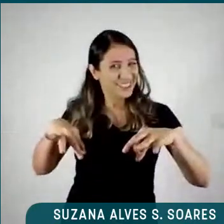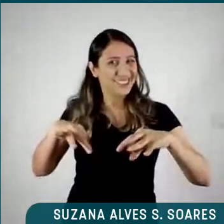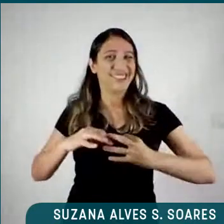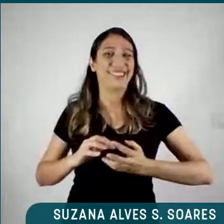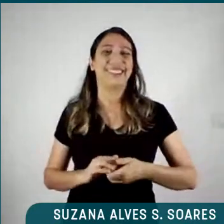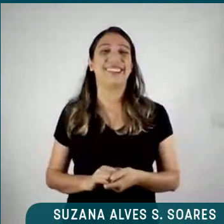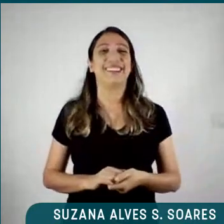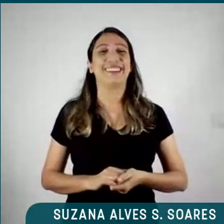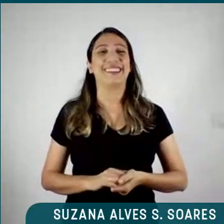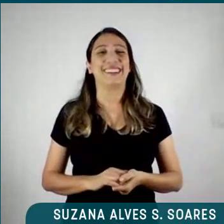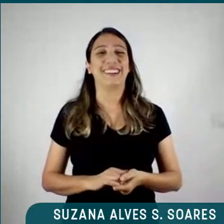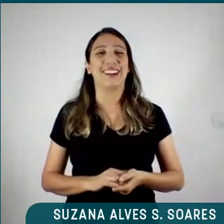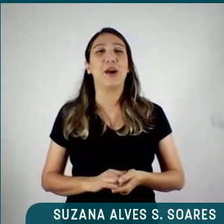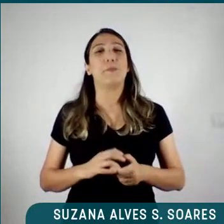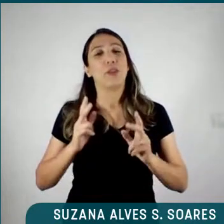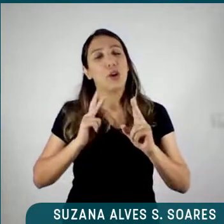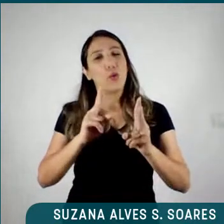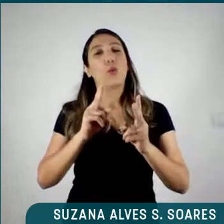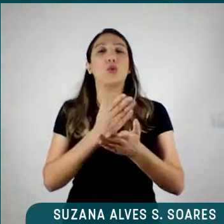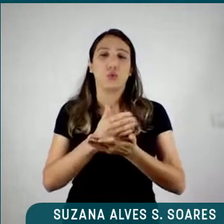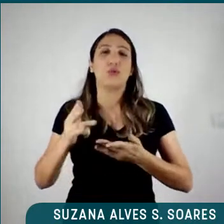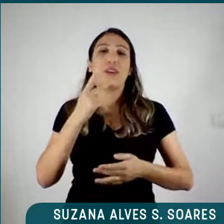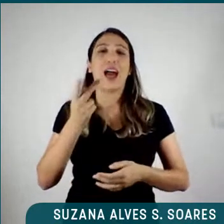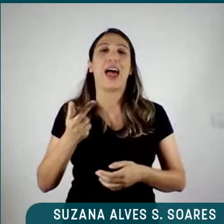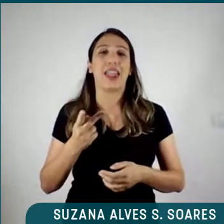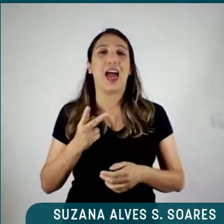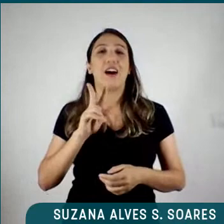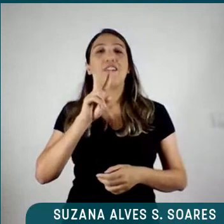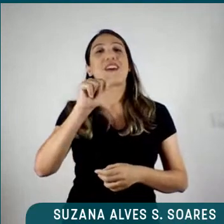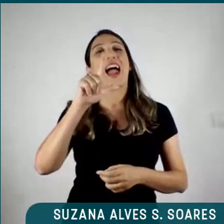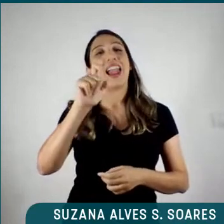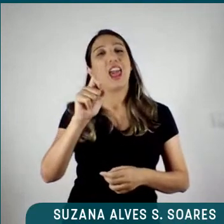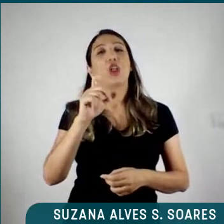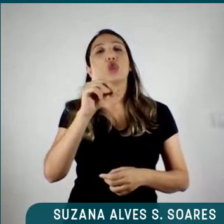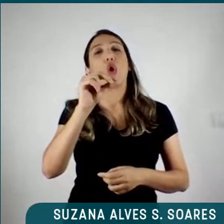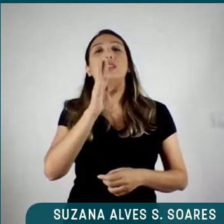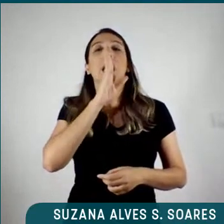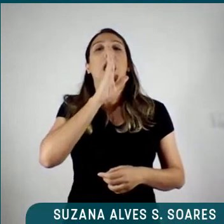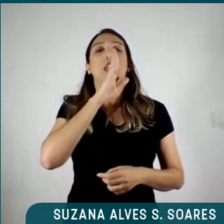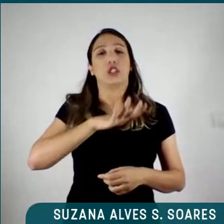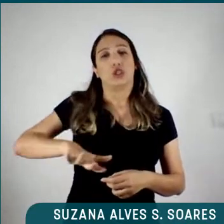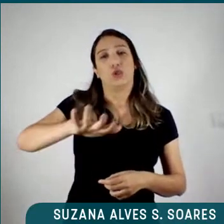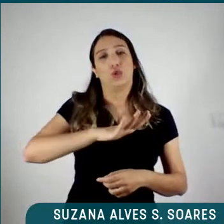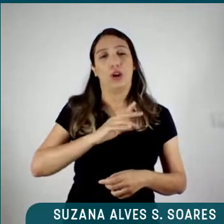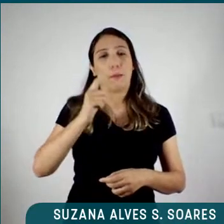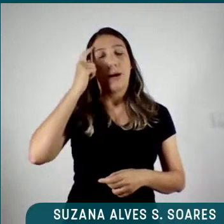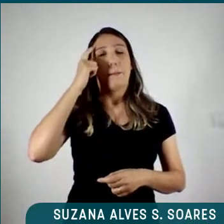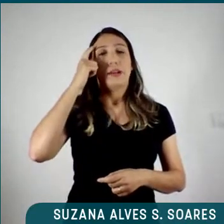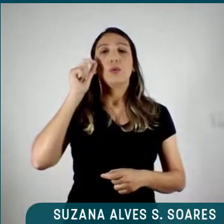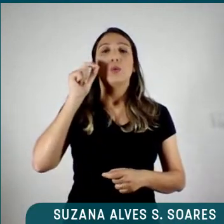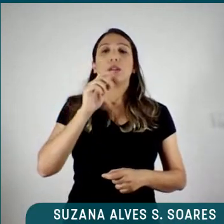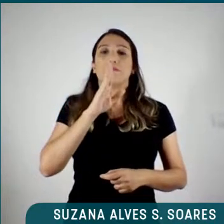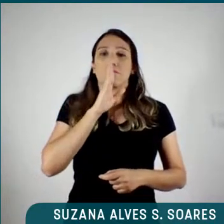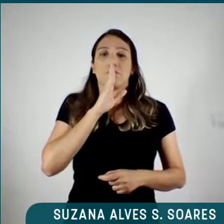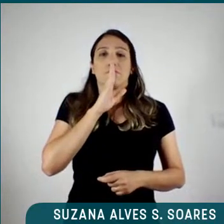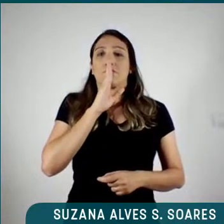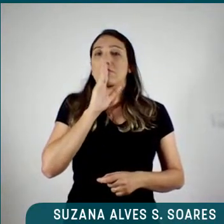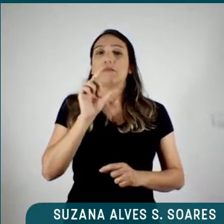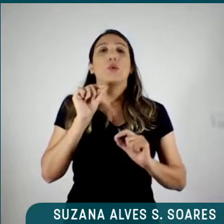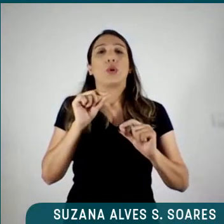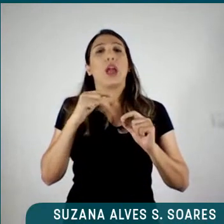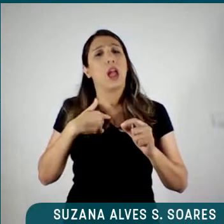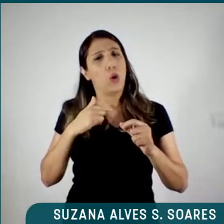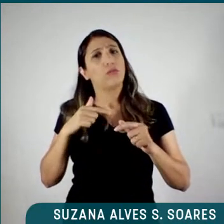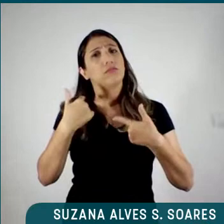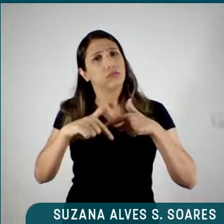I think that that's a very interesting question. I always talk about the valley of